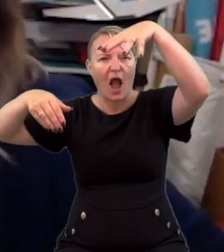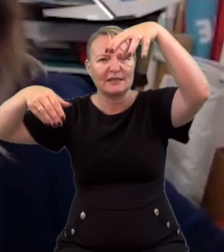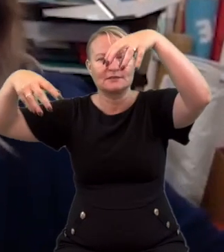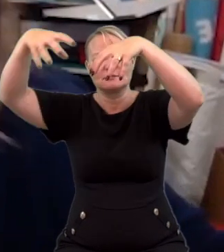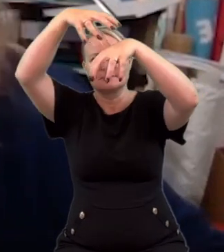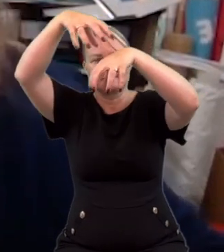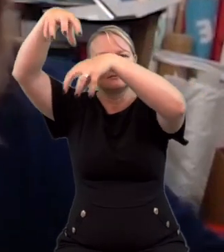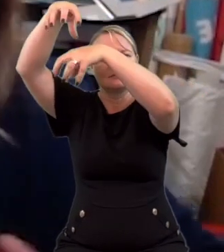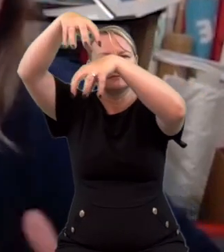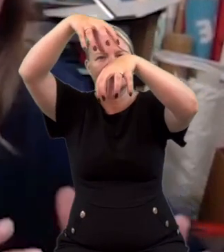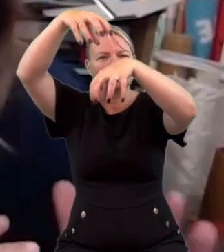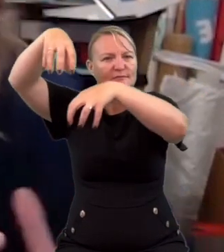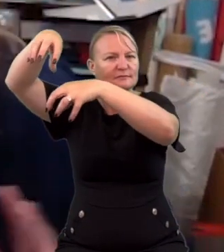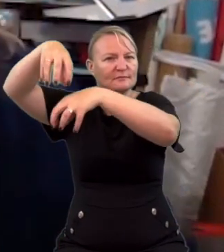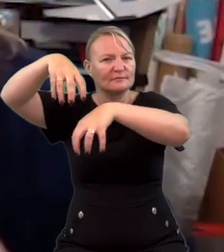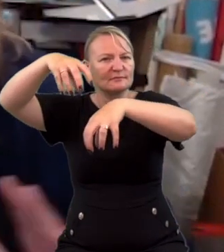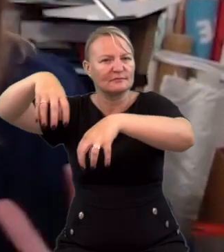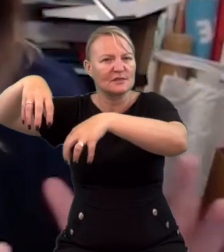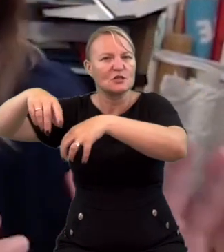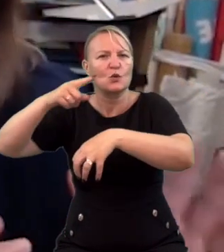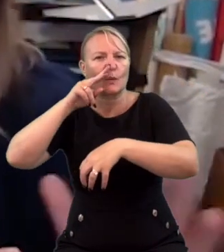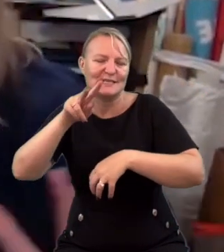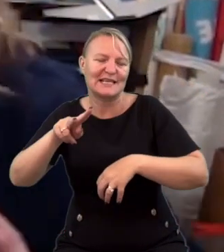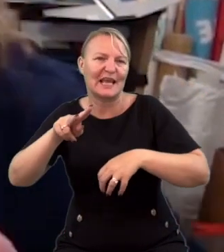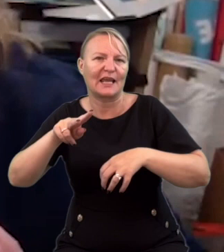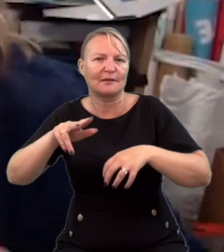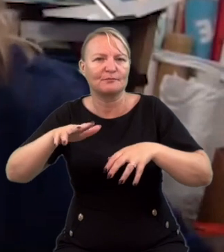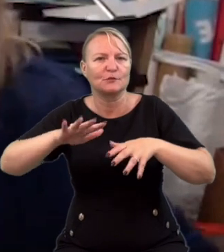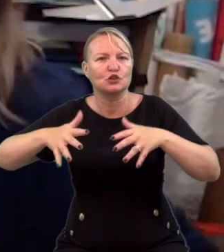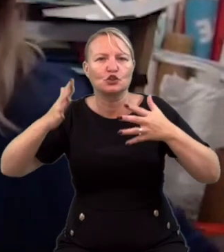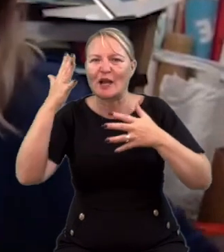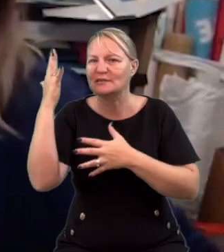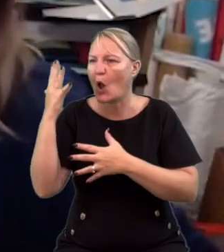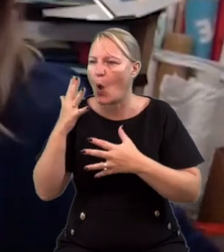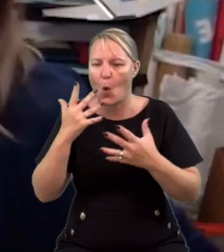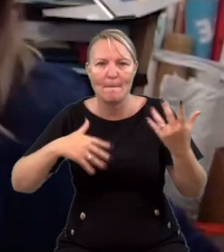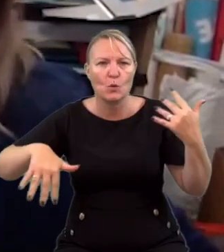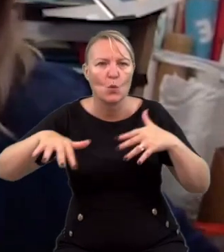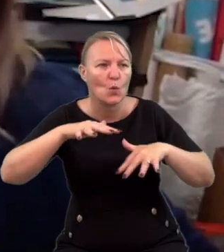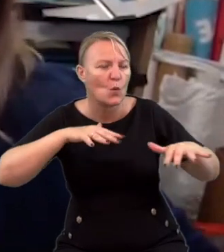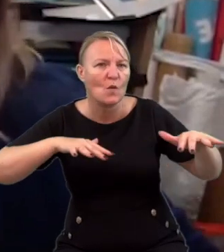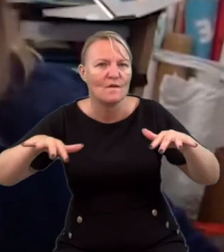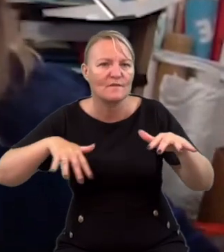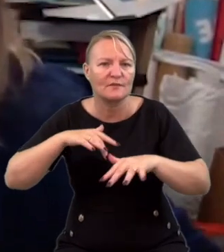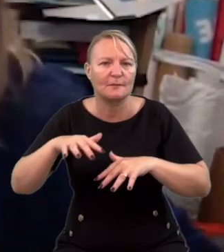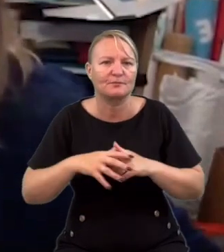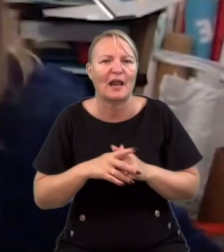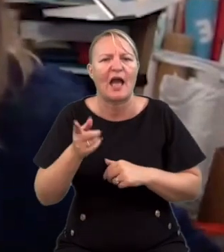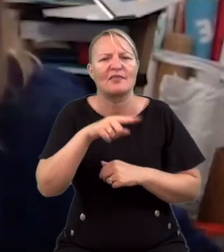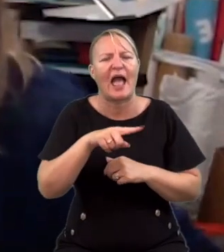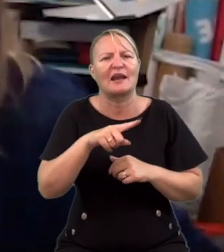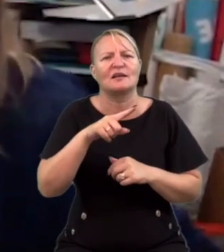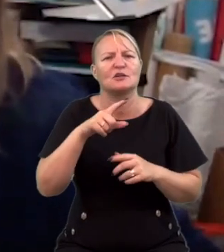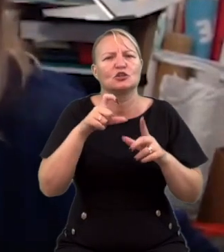in them, and you get this kind of sense of like this oppressive movement of shadows. And I also looked at a Chilean artist,